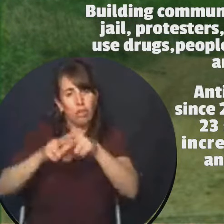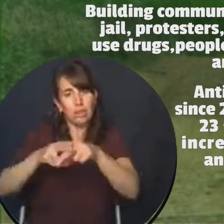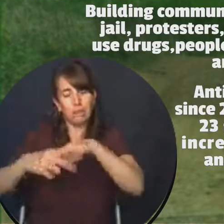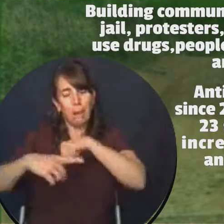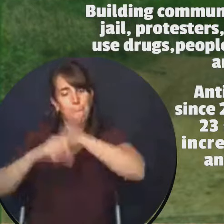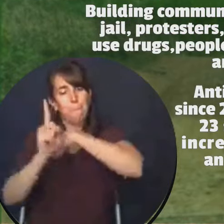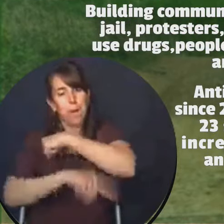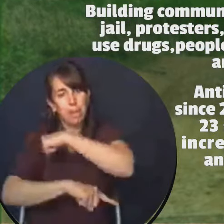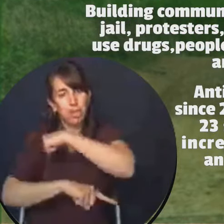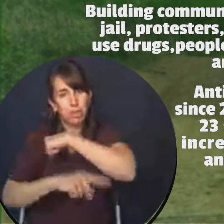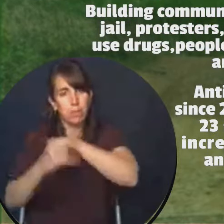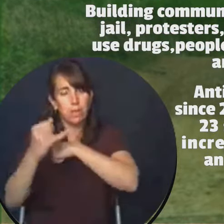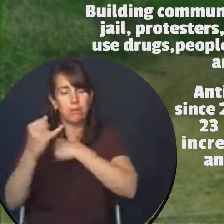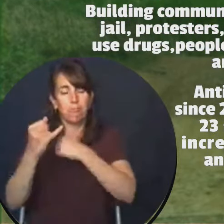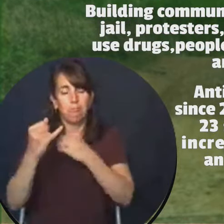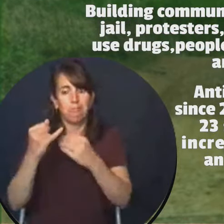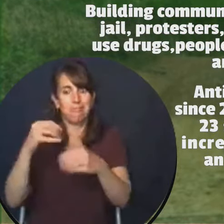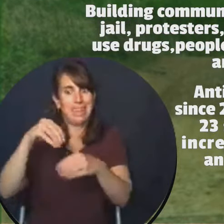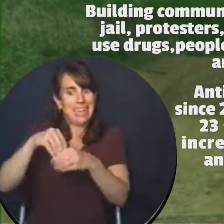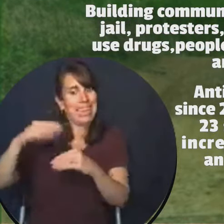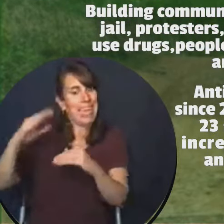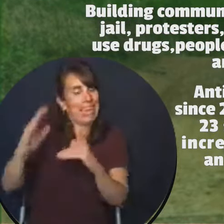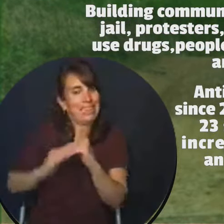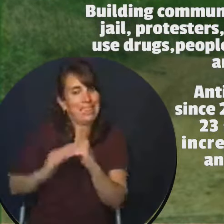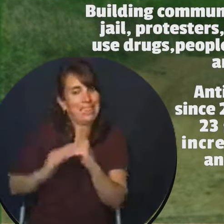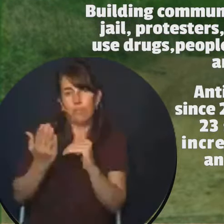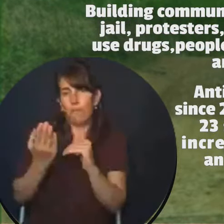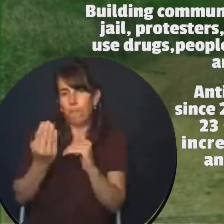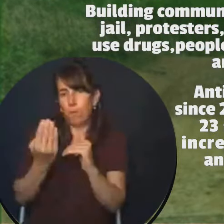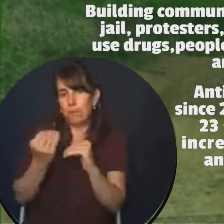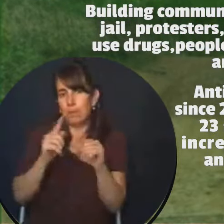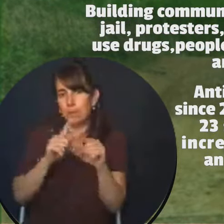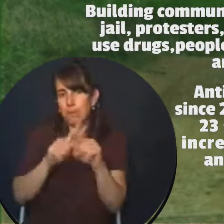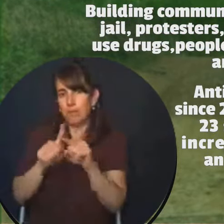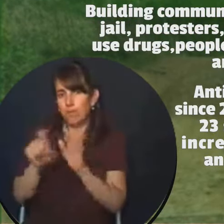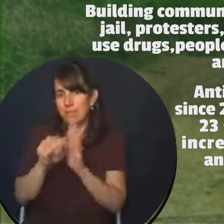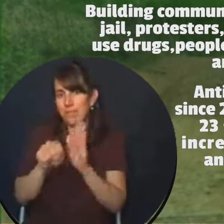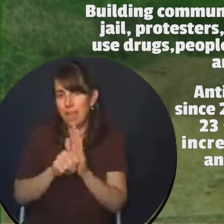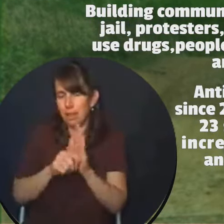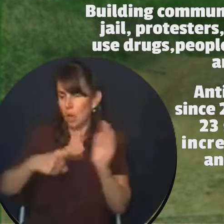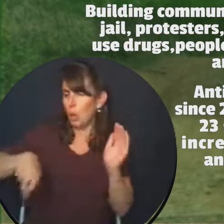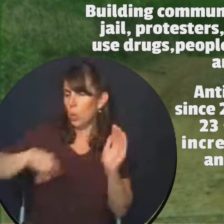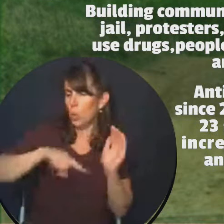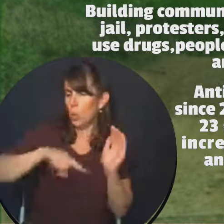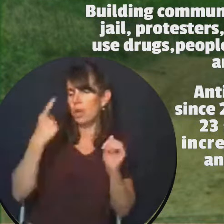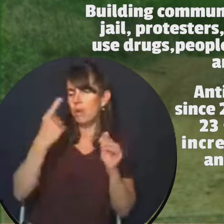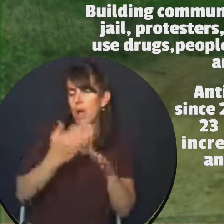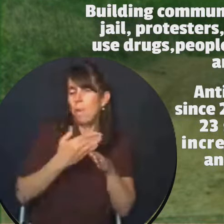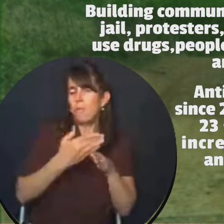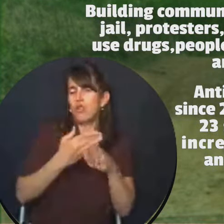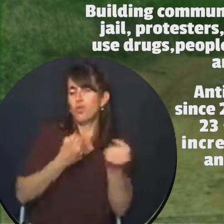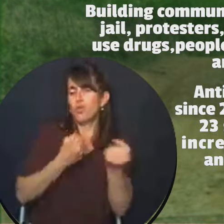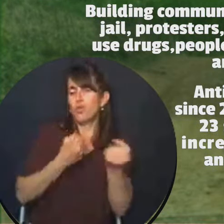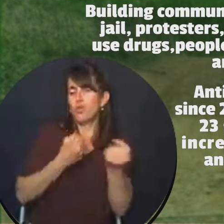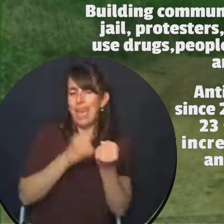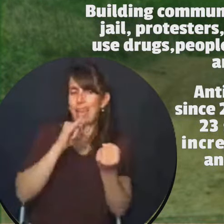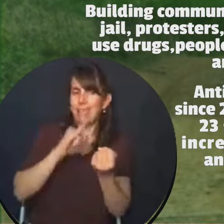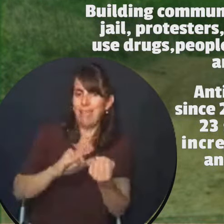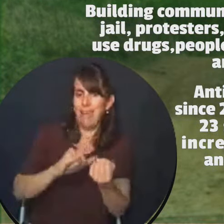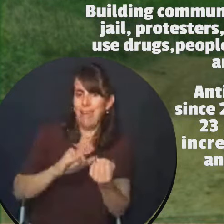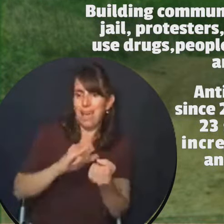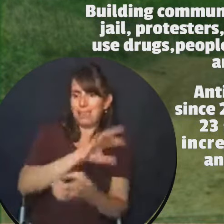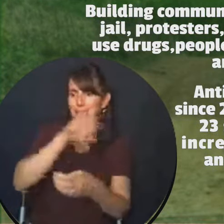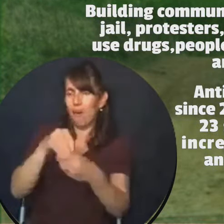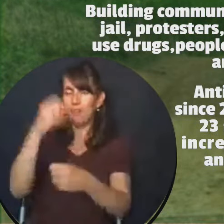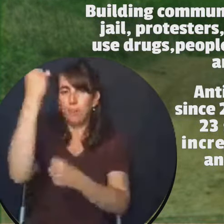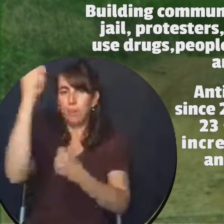at least 14 states. That we have this understanding of mutual aid as being an act of protest and at the same continuum